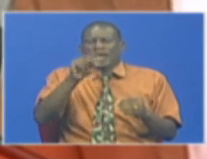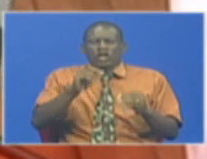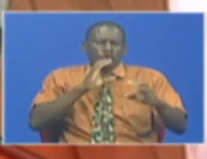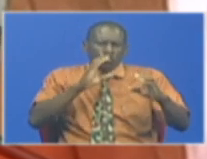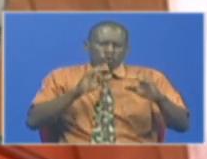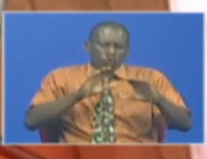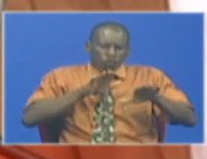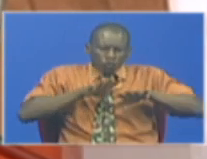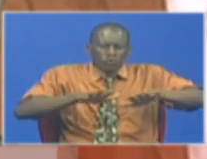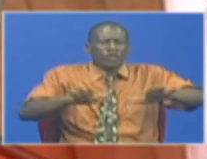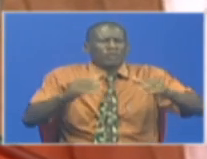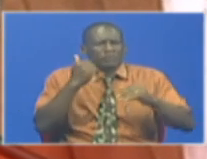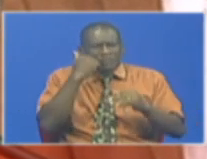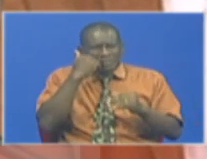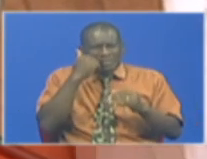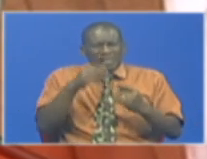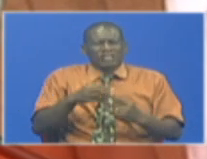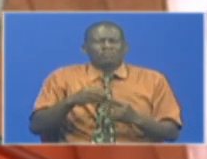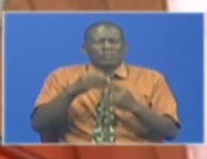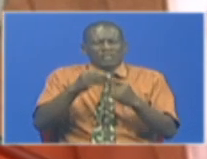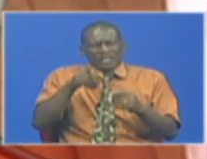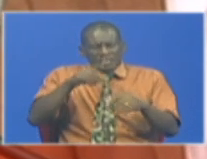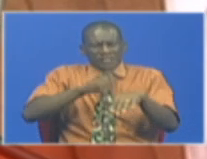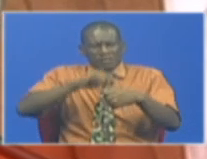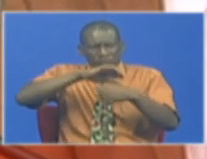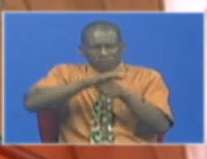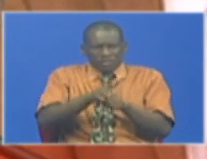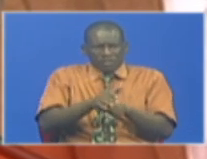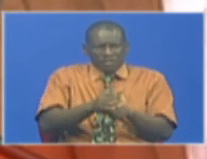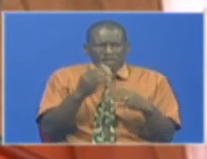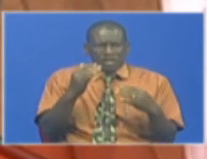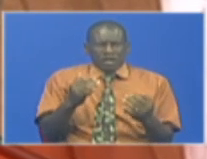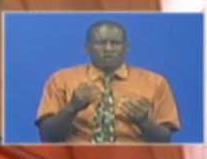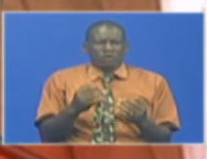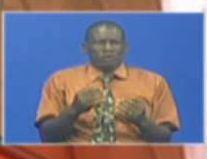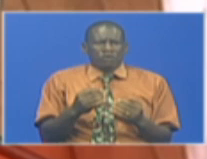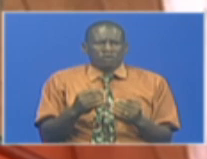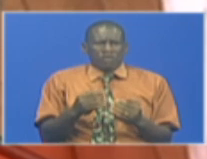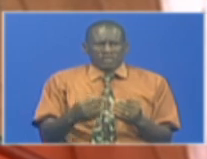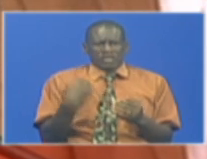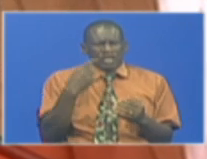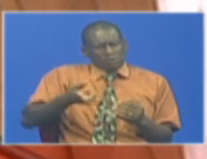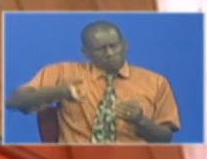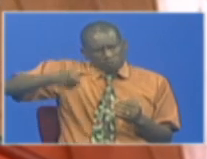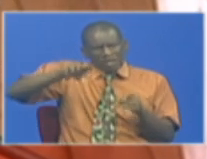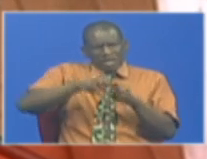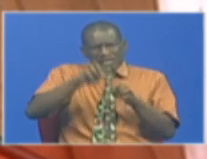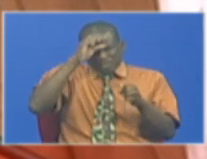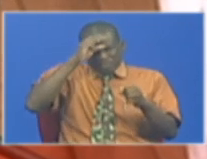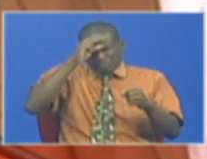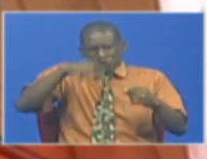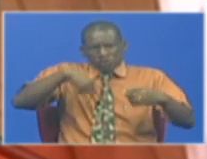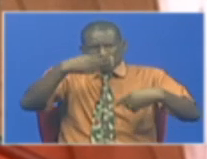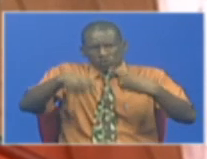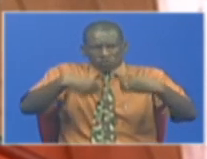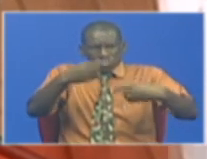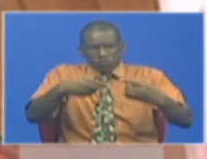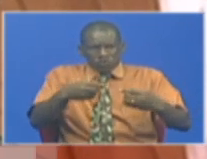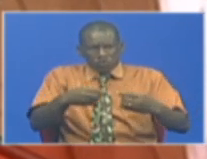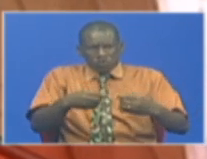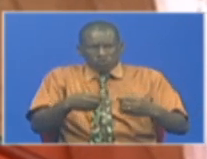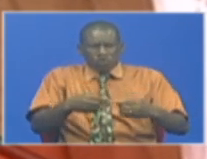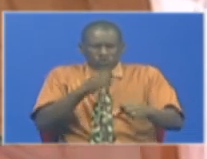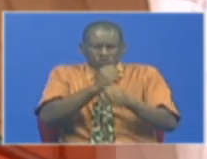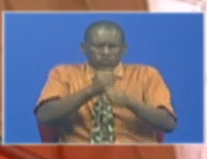Diseases, particularly in this period, are rising. As the government continues to make its constitutional